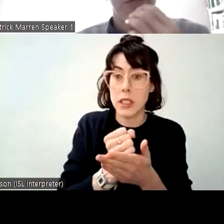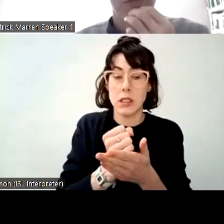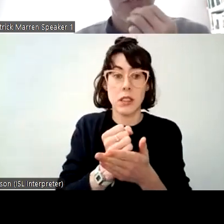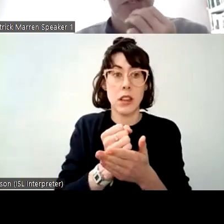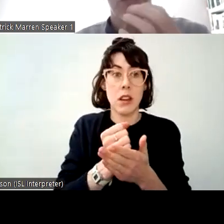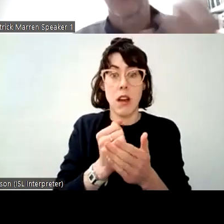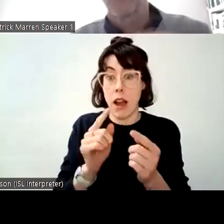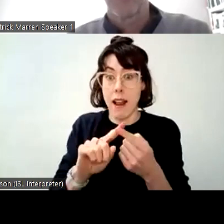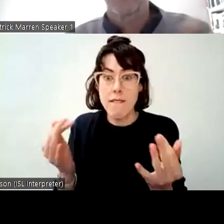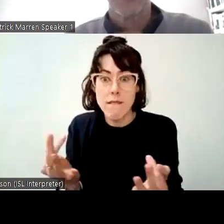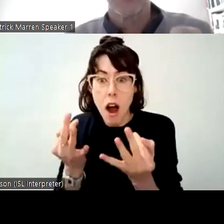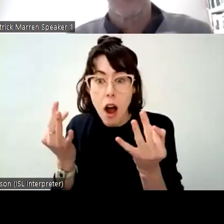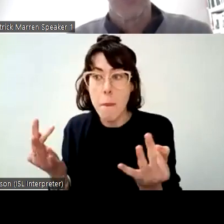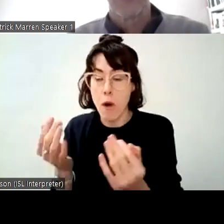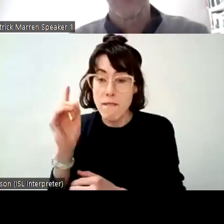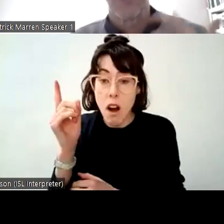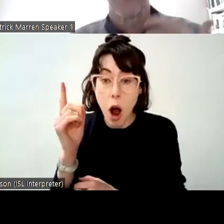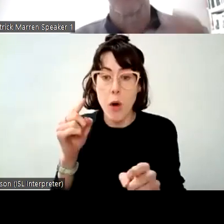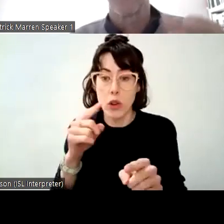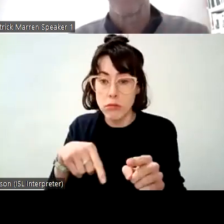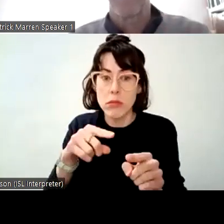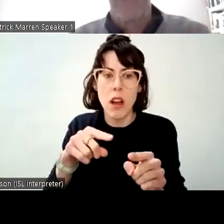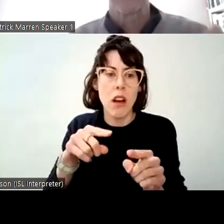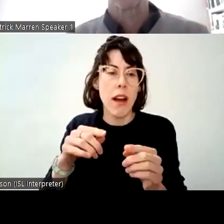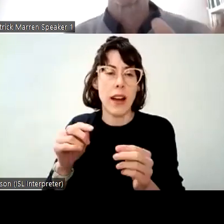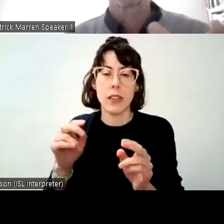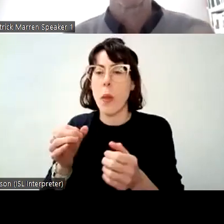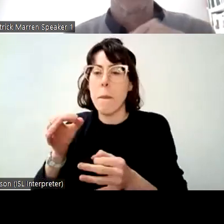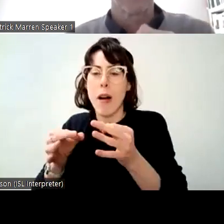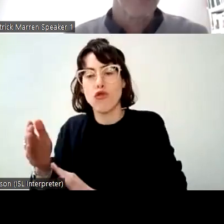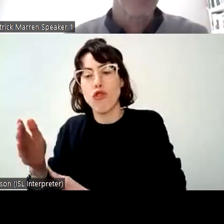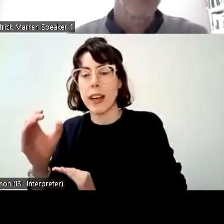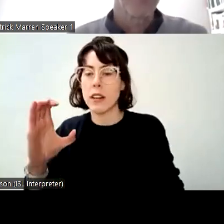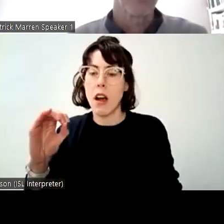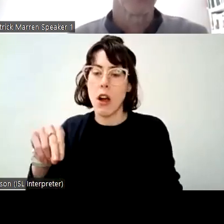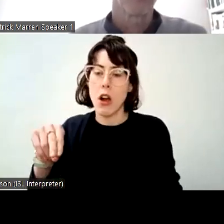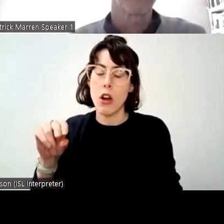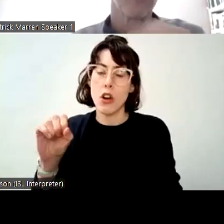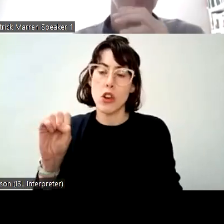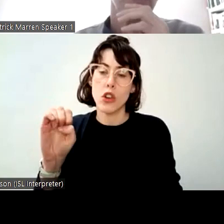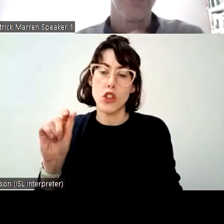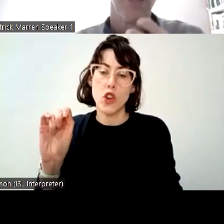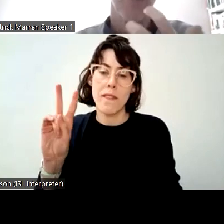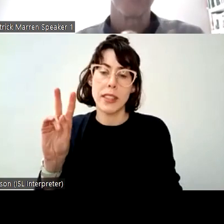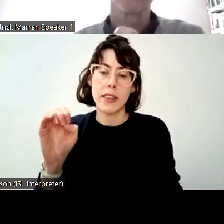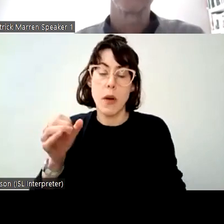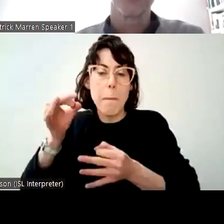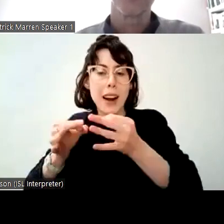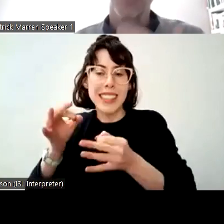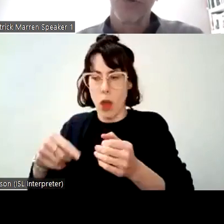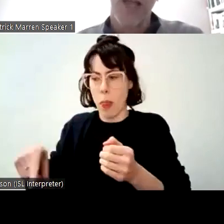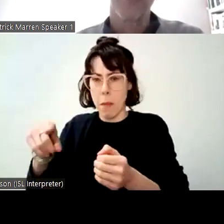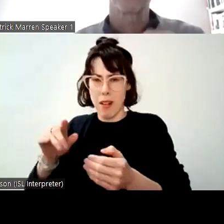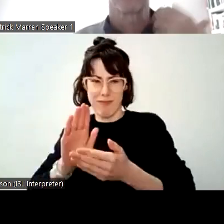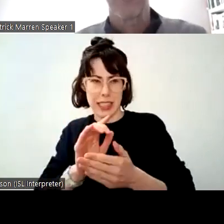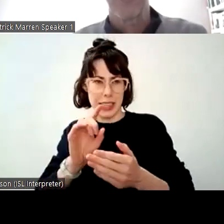farming community, conservative politicians. There's kind of a growing backlash amongst those different cohort groups around kind of